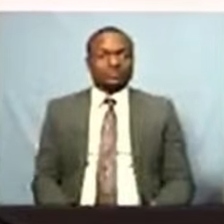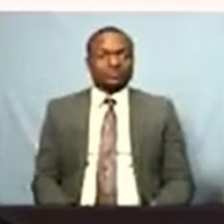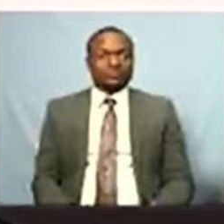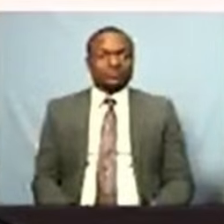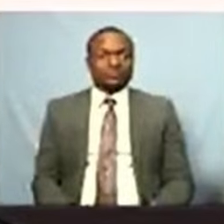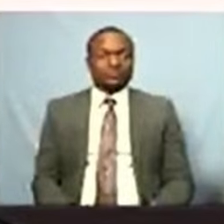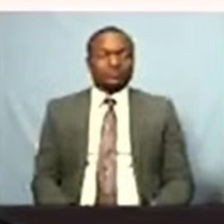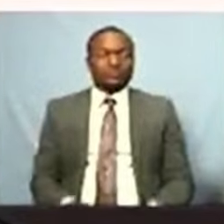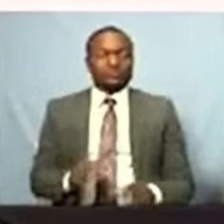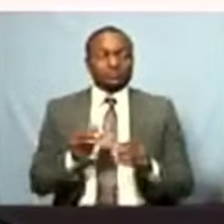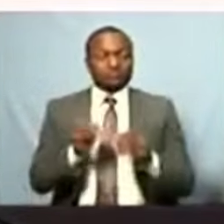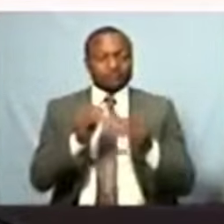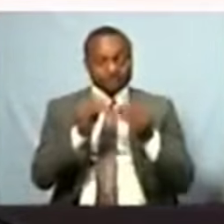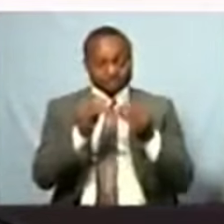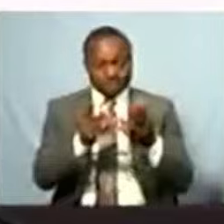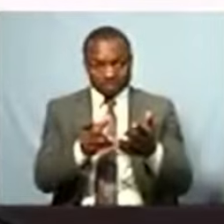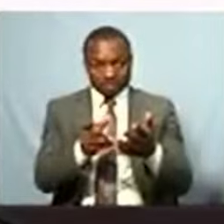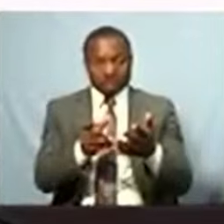as it provides